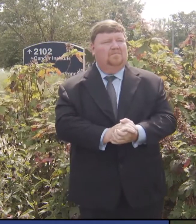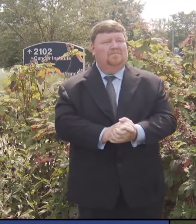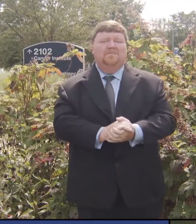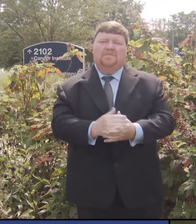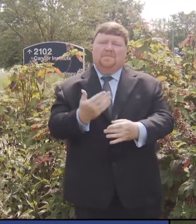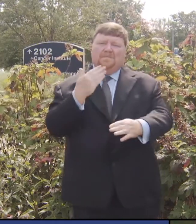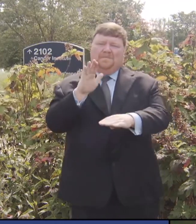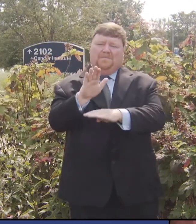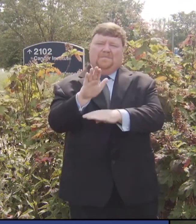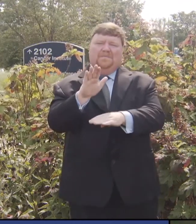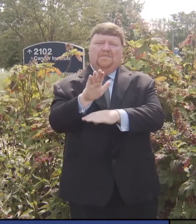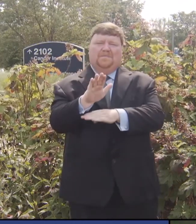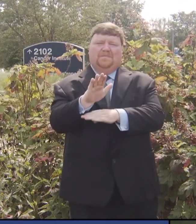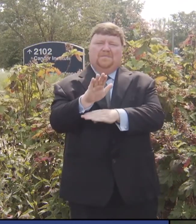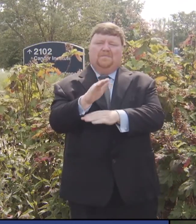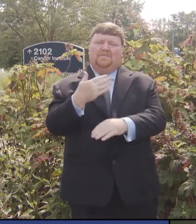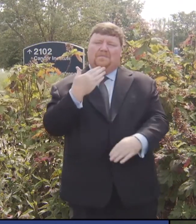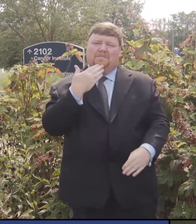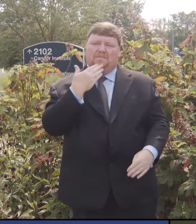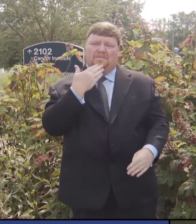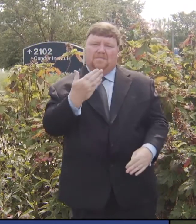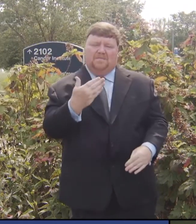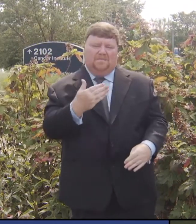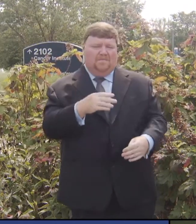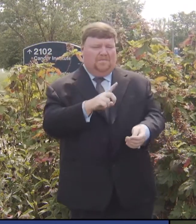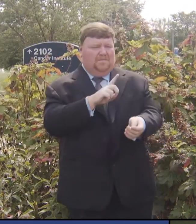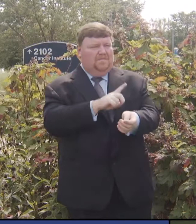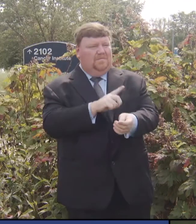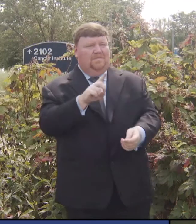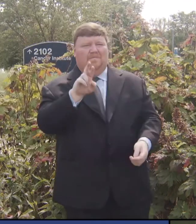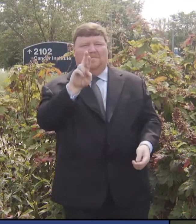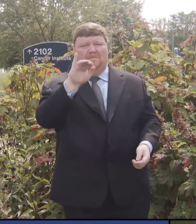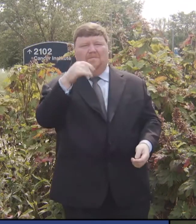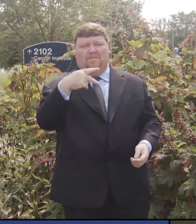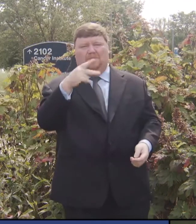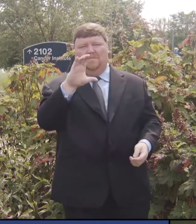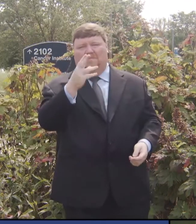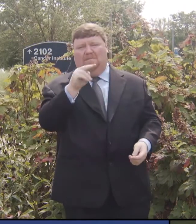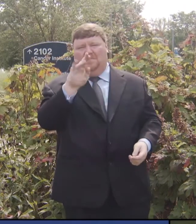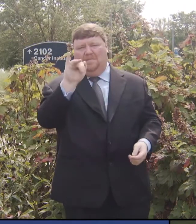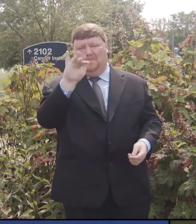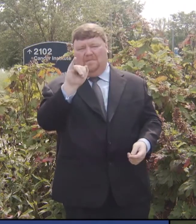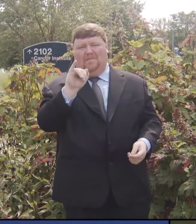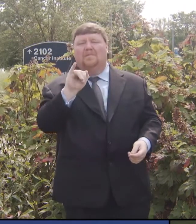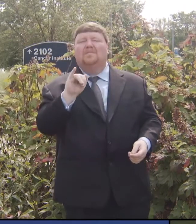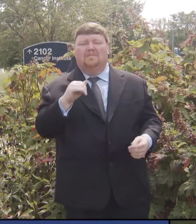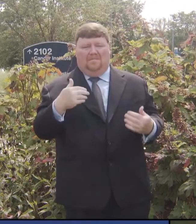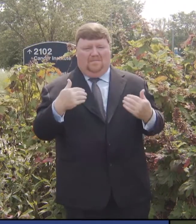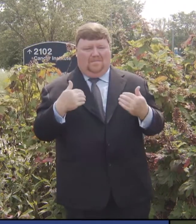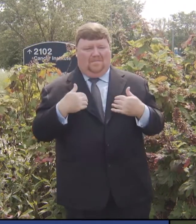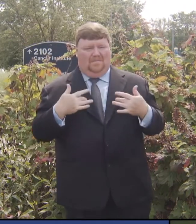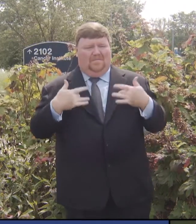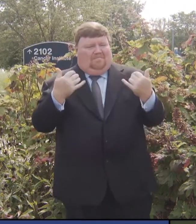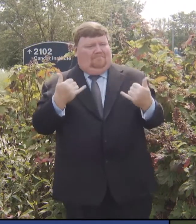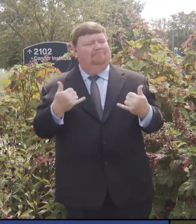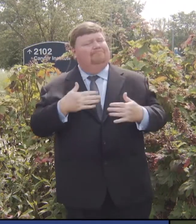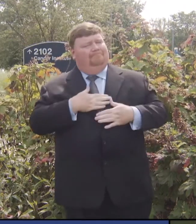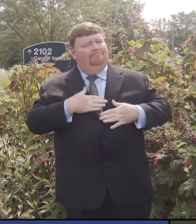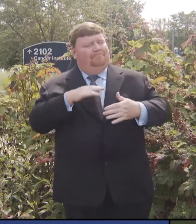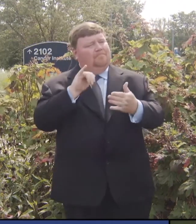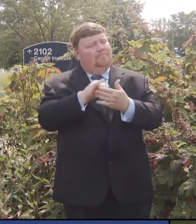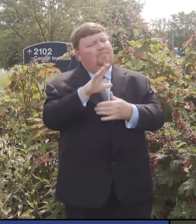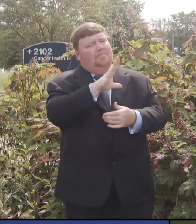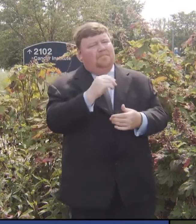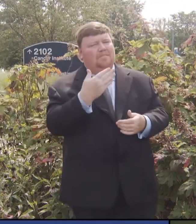Good afternoon, and thank you, Dr. Rachinsky, for having this event here today. Greatly appreciate it, and I